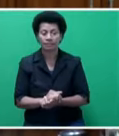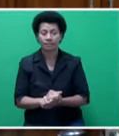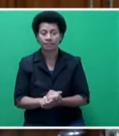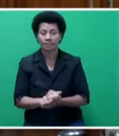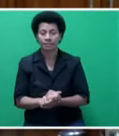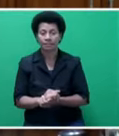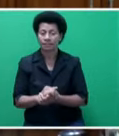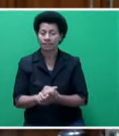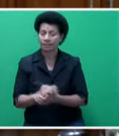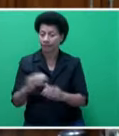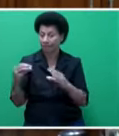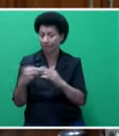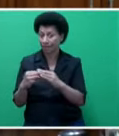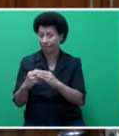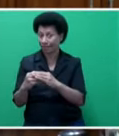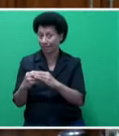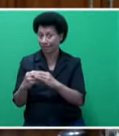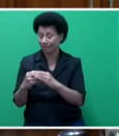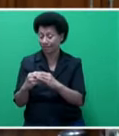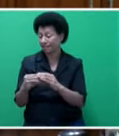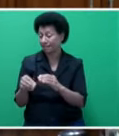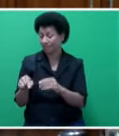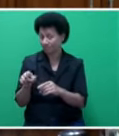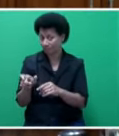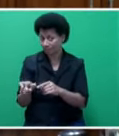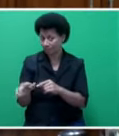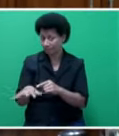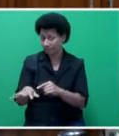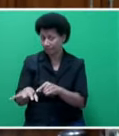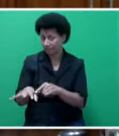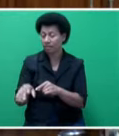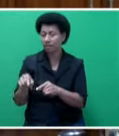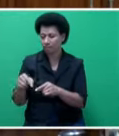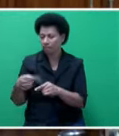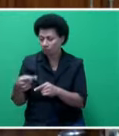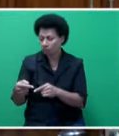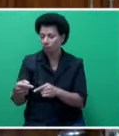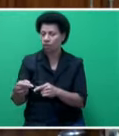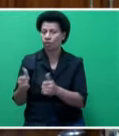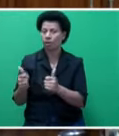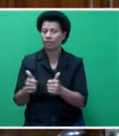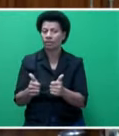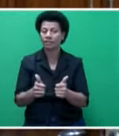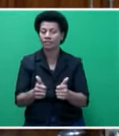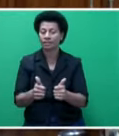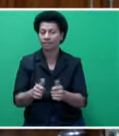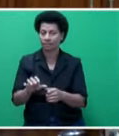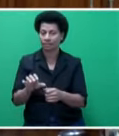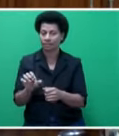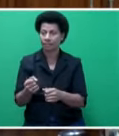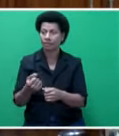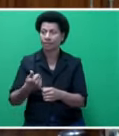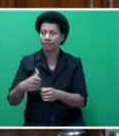banks or the financial institutions must ensure that they carry on with these arrangements and must actually